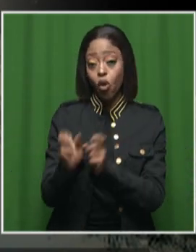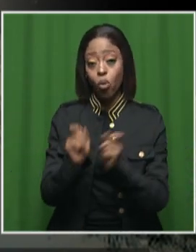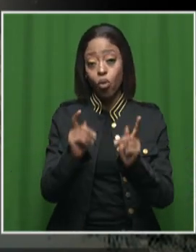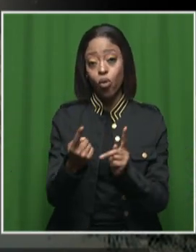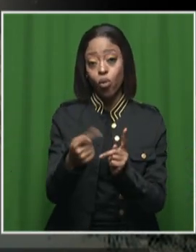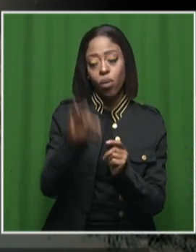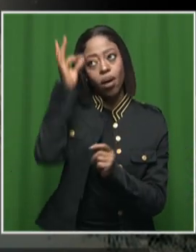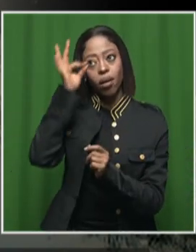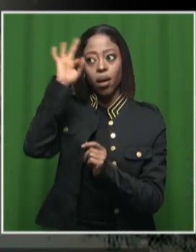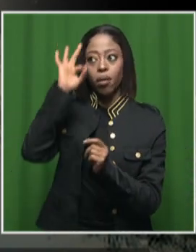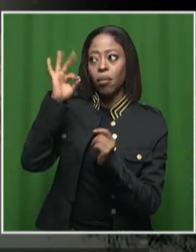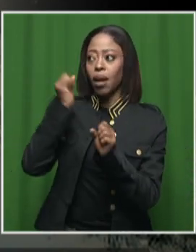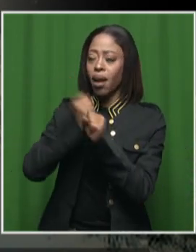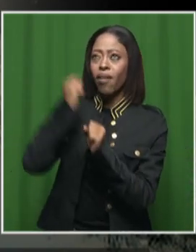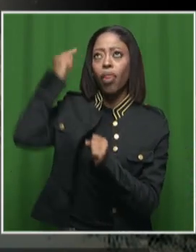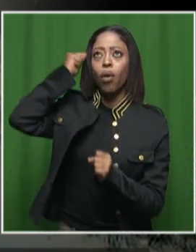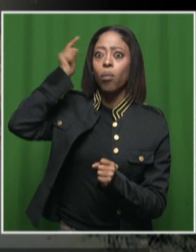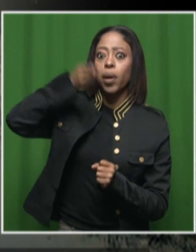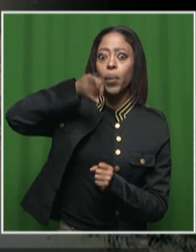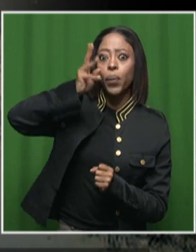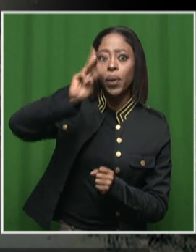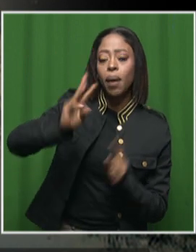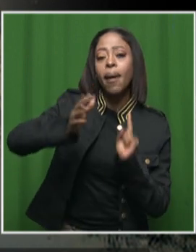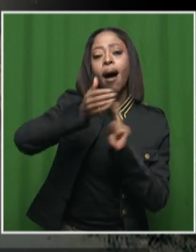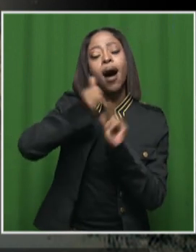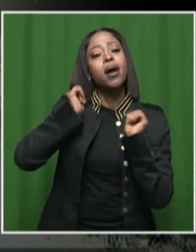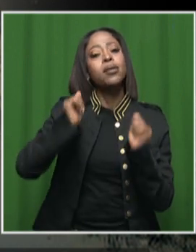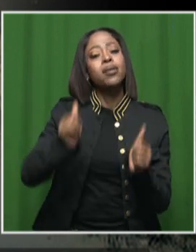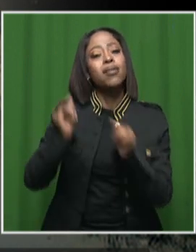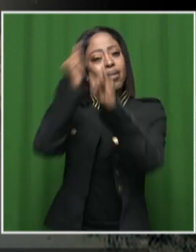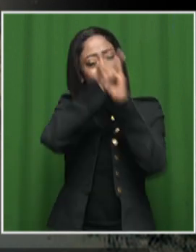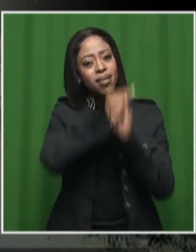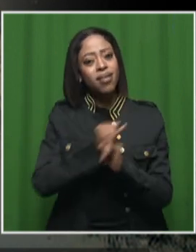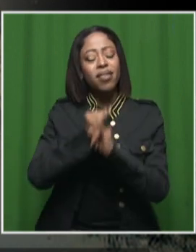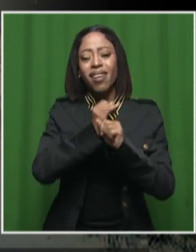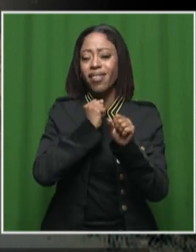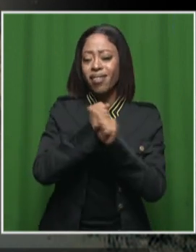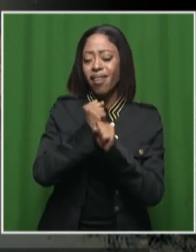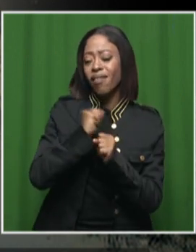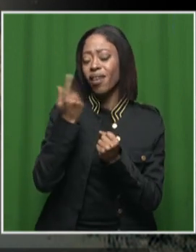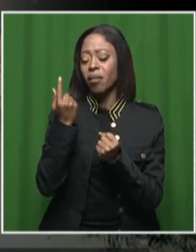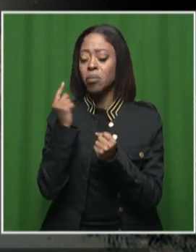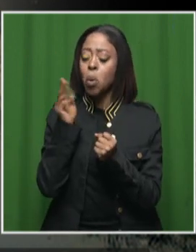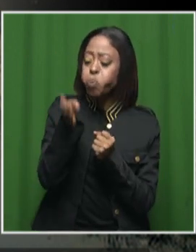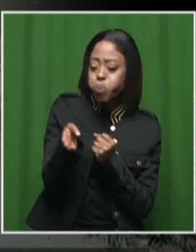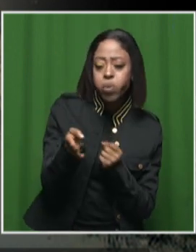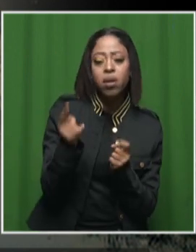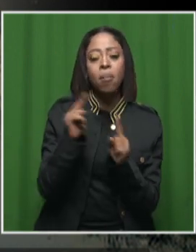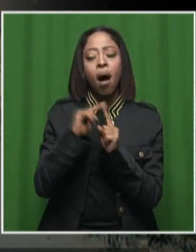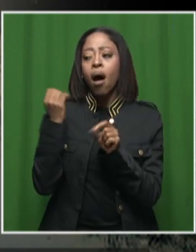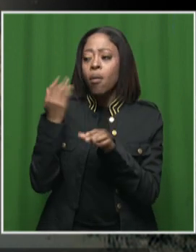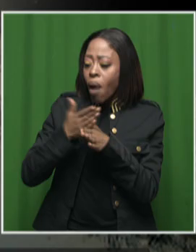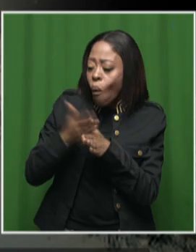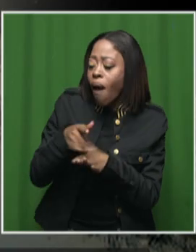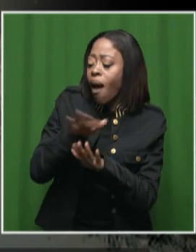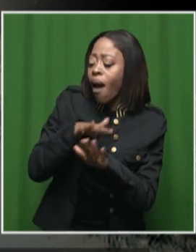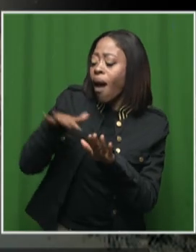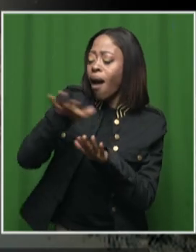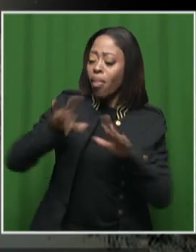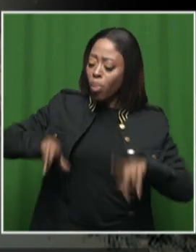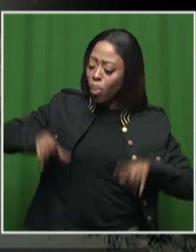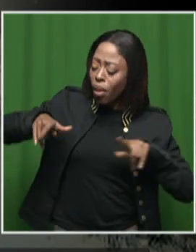would not have dreamed of, who are in our institutions that they never would have even walked past, and are working and are leading in